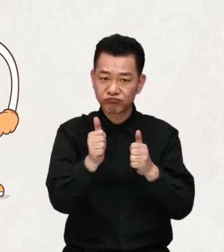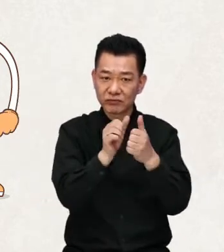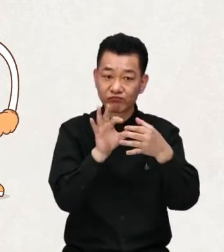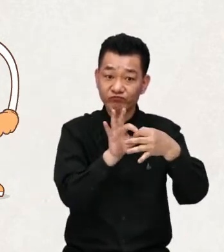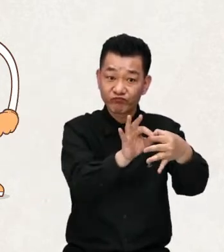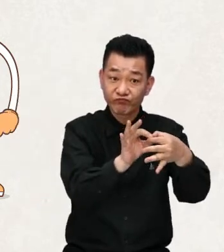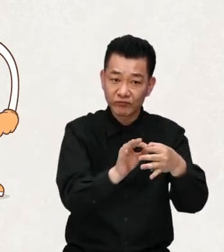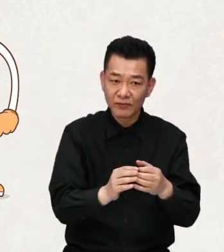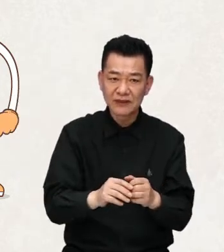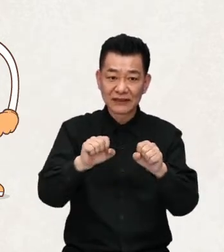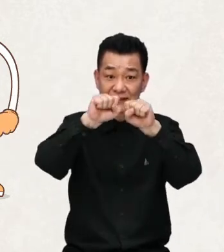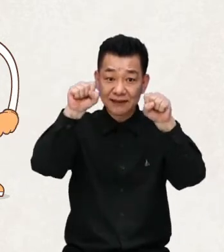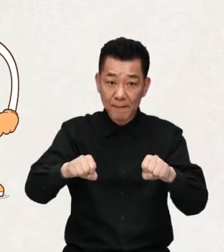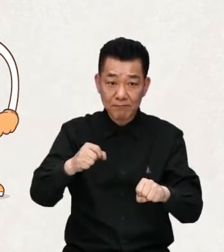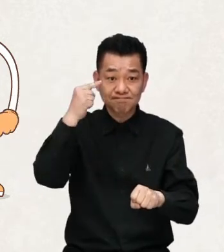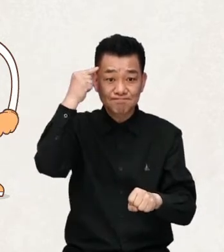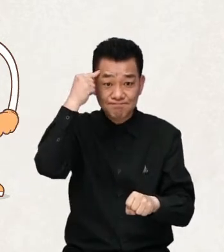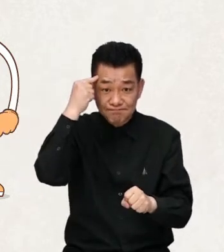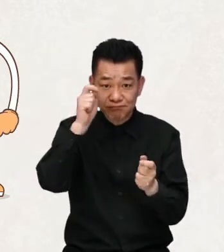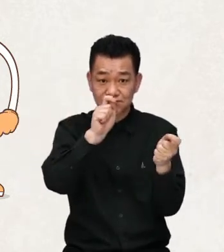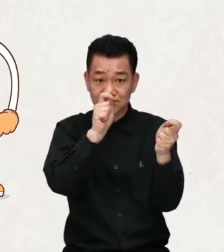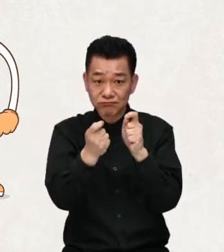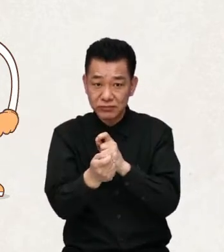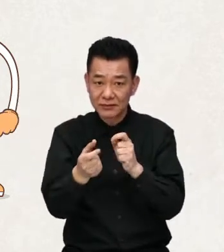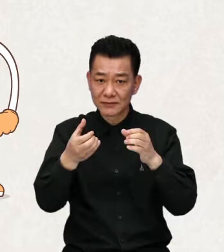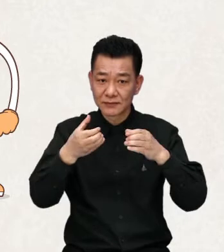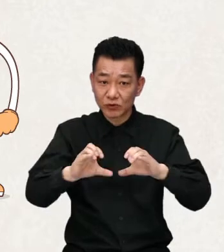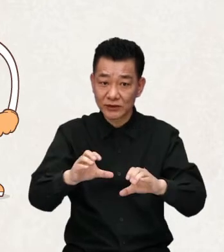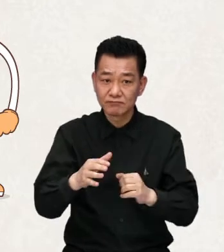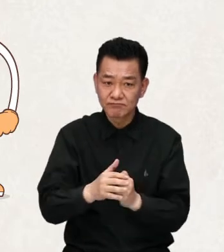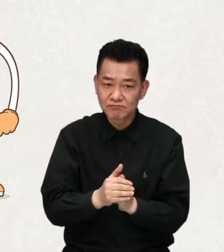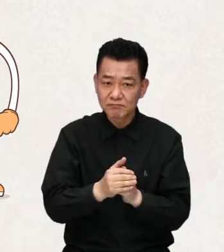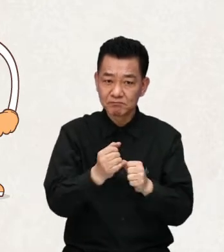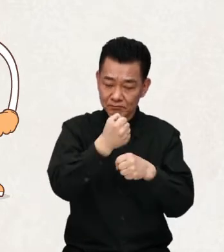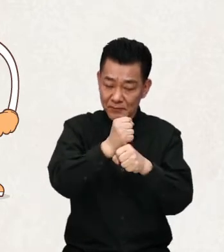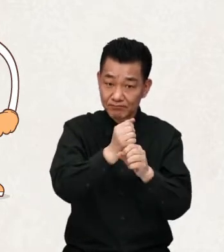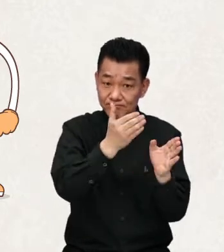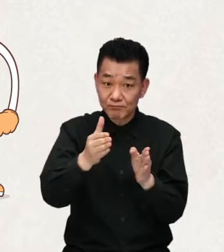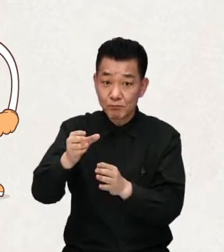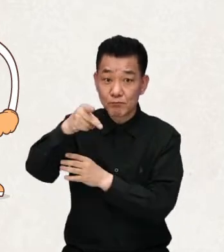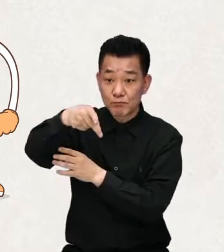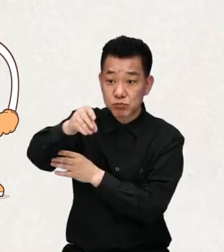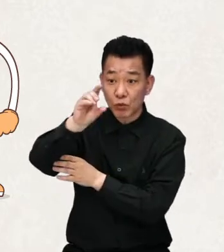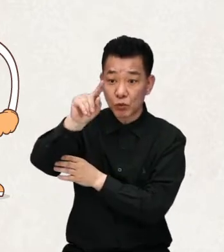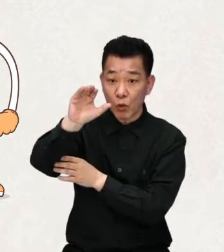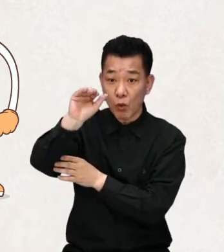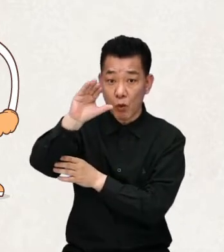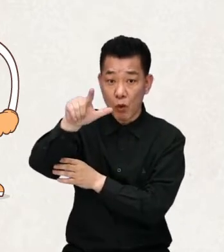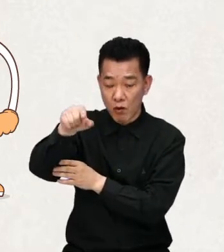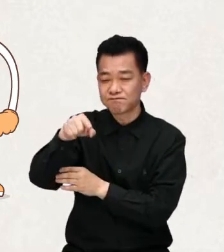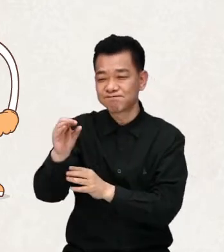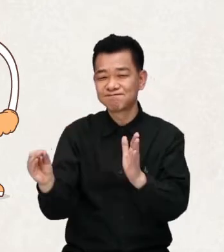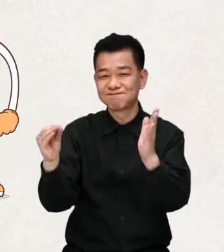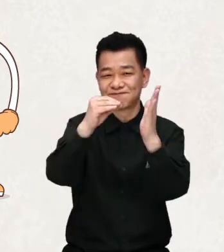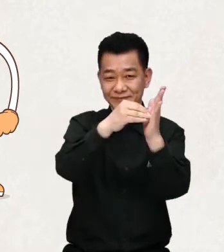improve laws, policies, perspective, etc. on persons with disabilities on a national